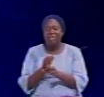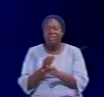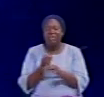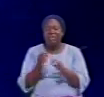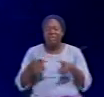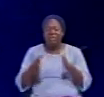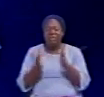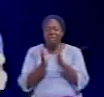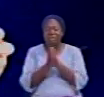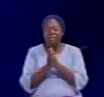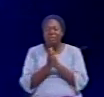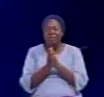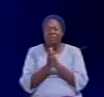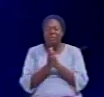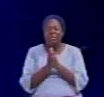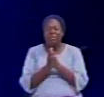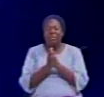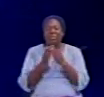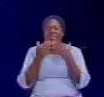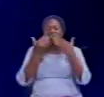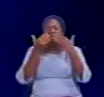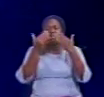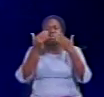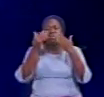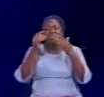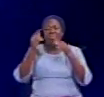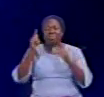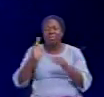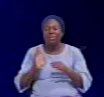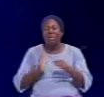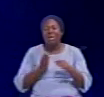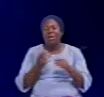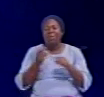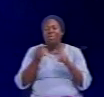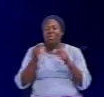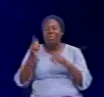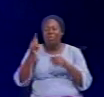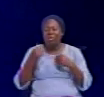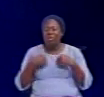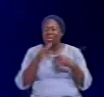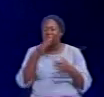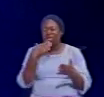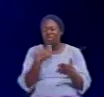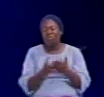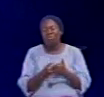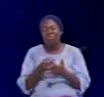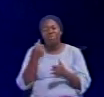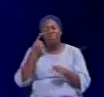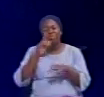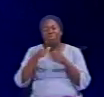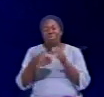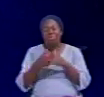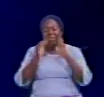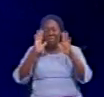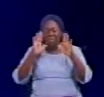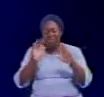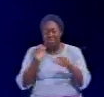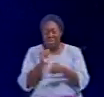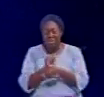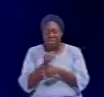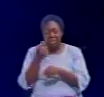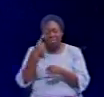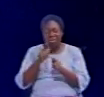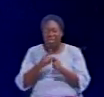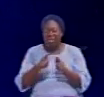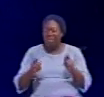to pray. I want you to thank God. Our God has been good for all the miracles, for the